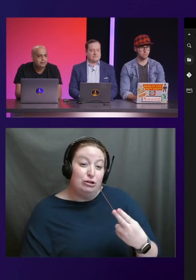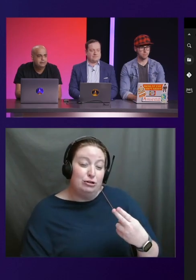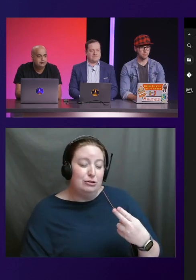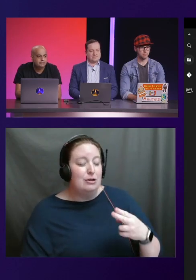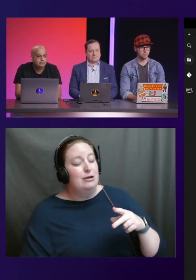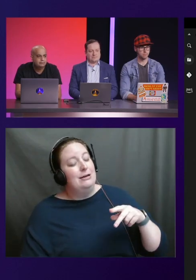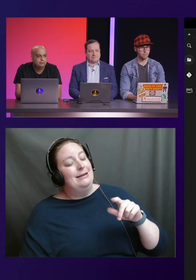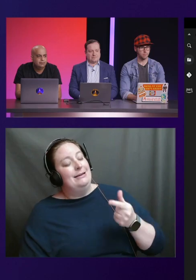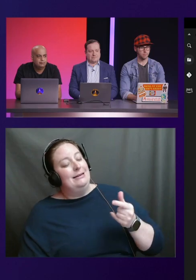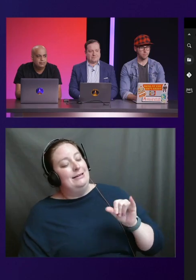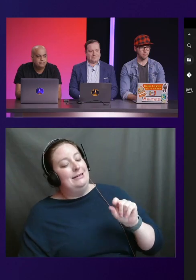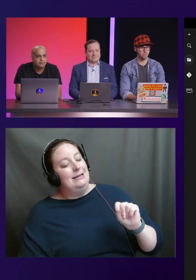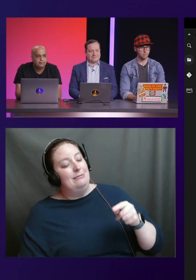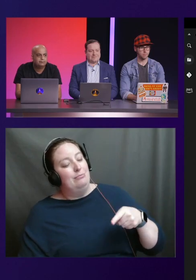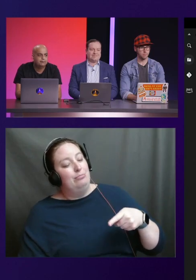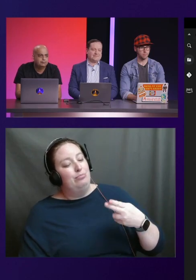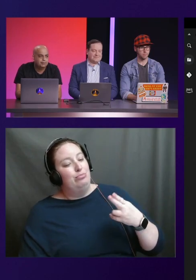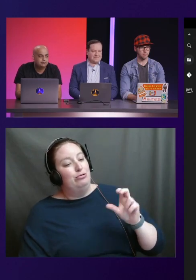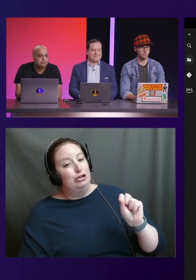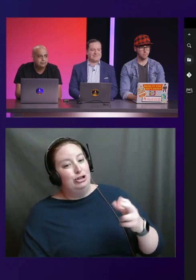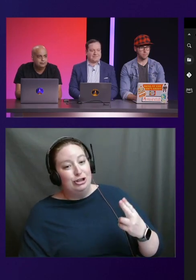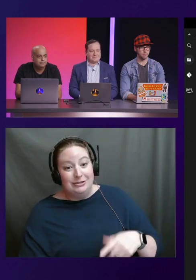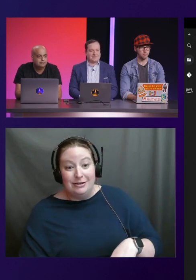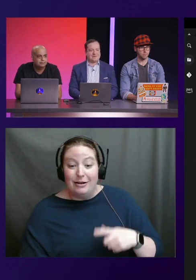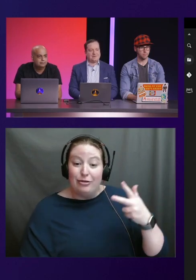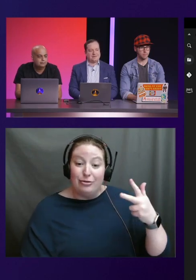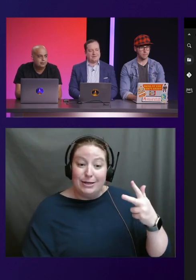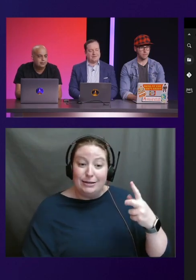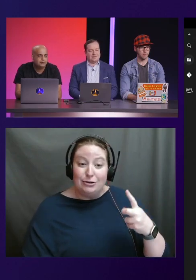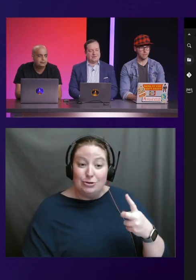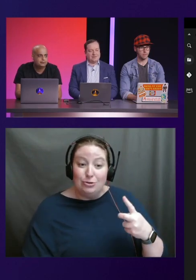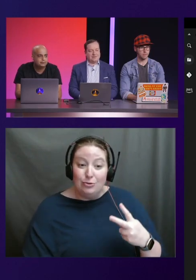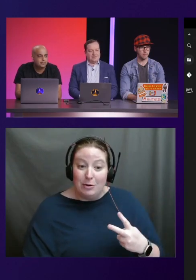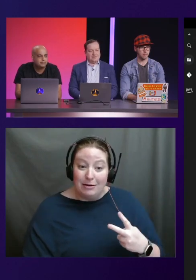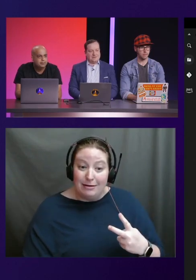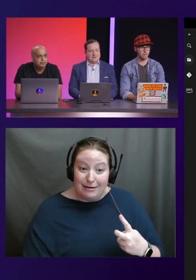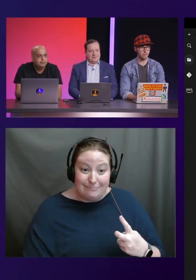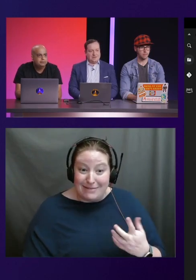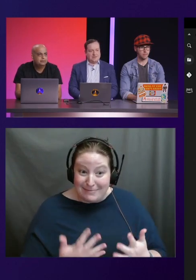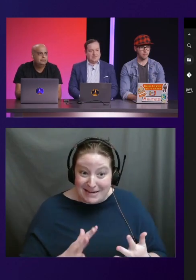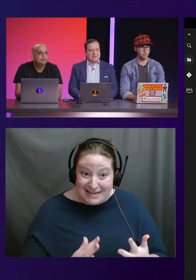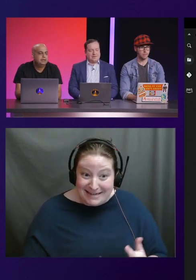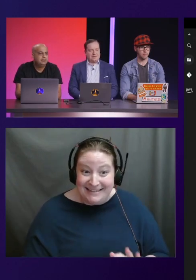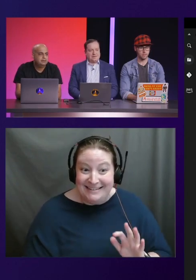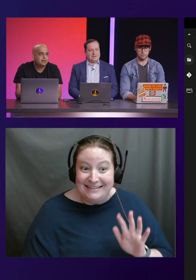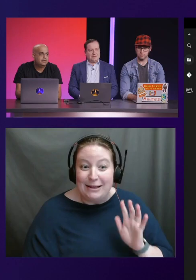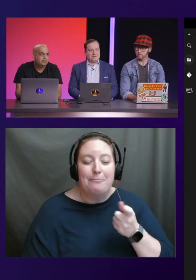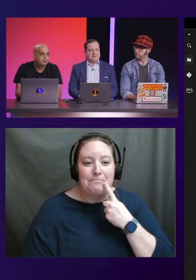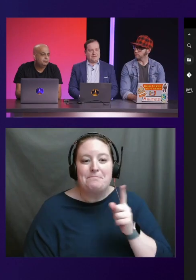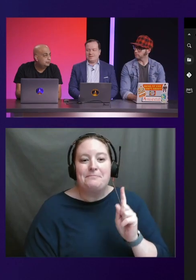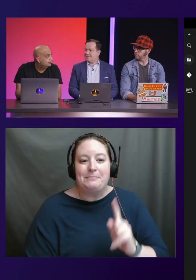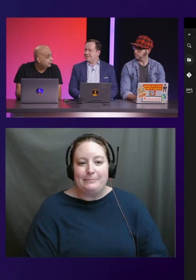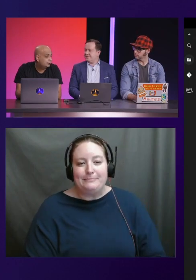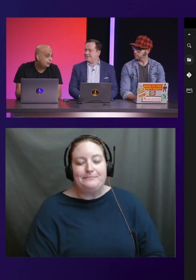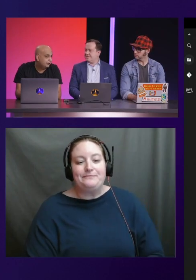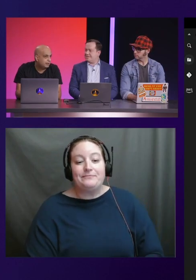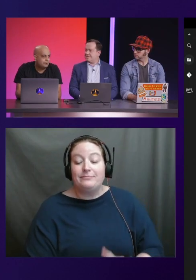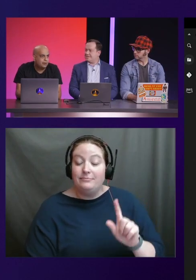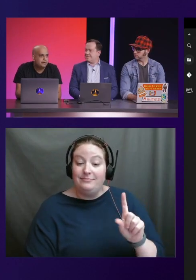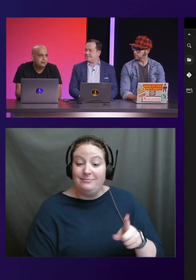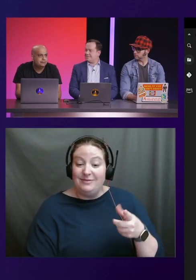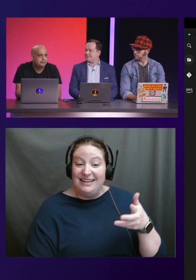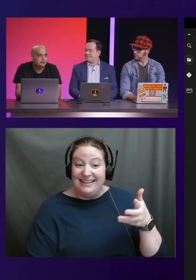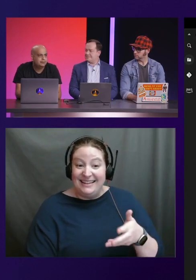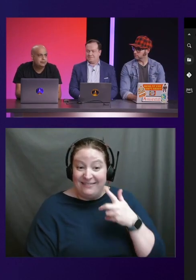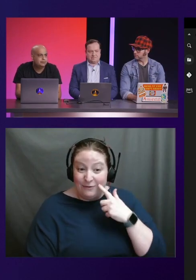And 3, 2, 1, maybe. Yep, there we go. Cool. All right, so there's up. So the only thing kind of left for me to do at this point in time,